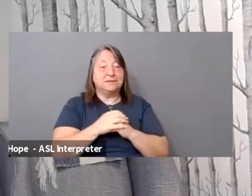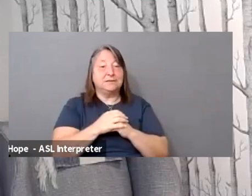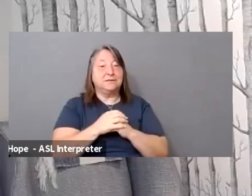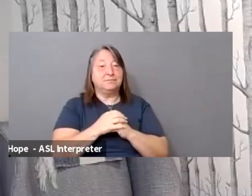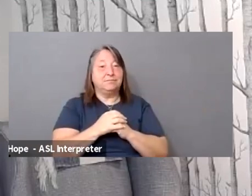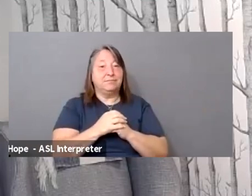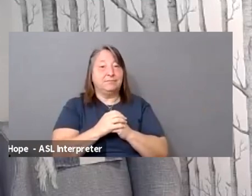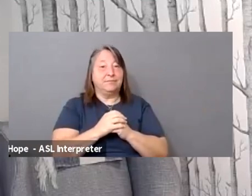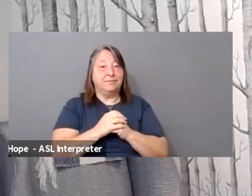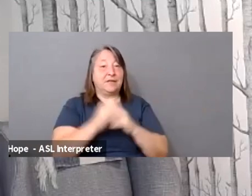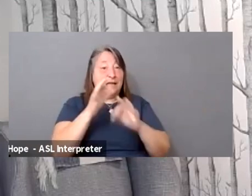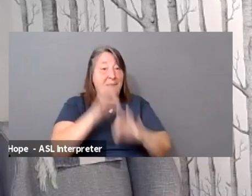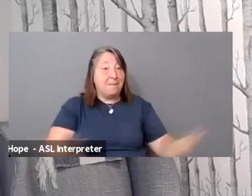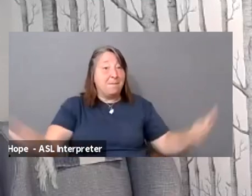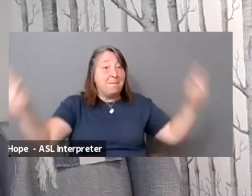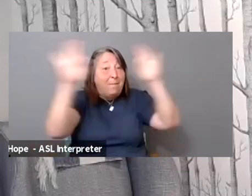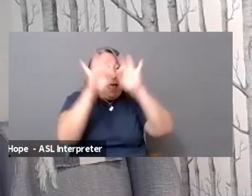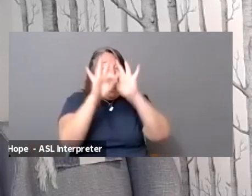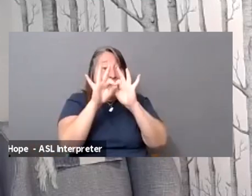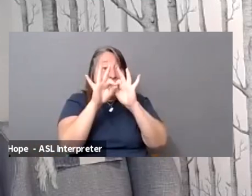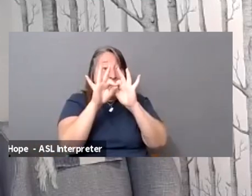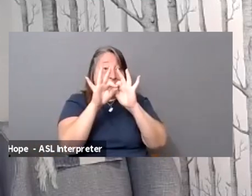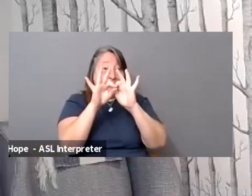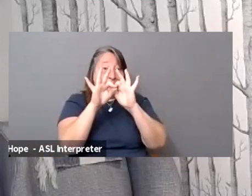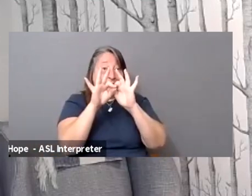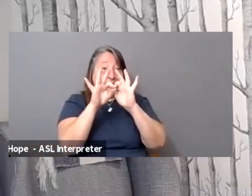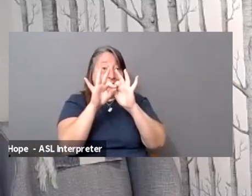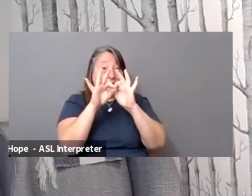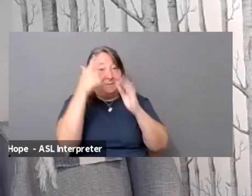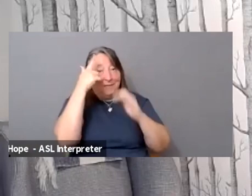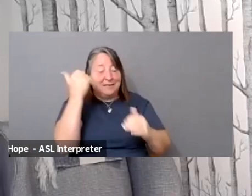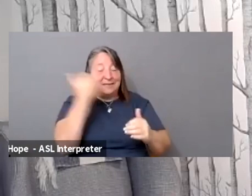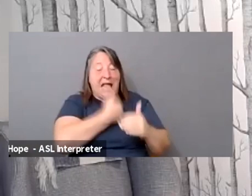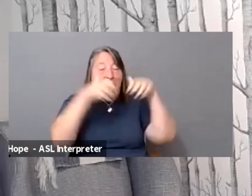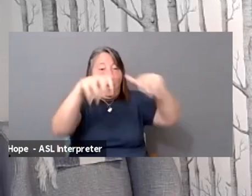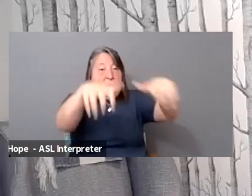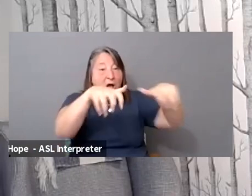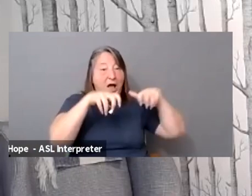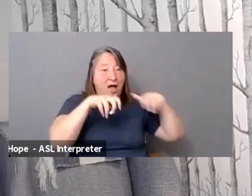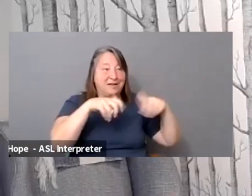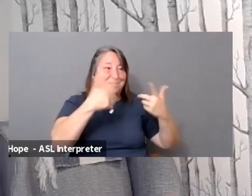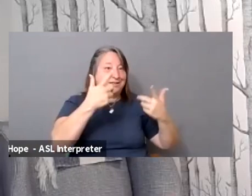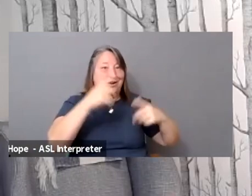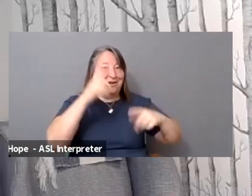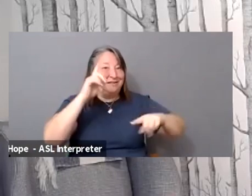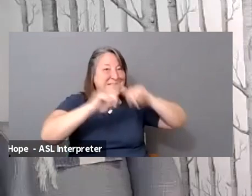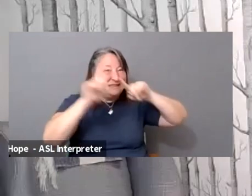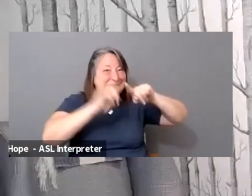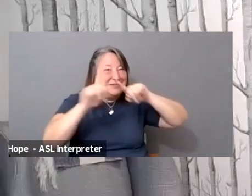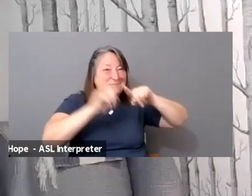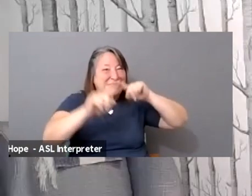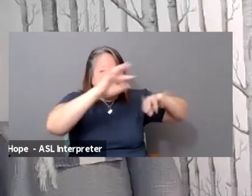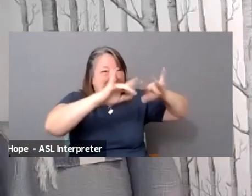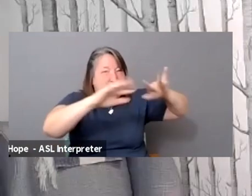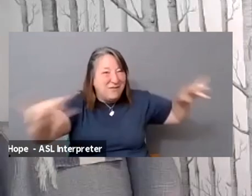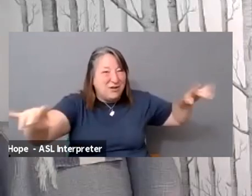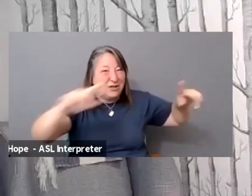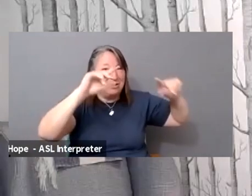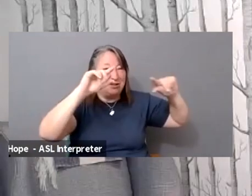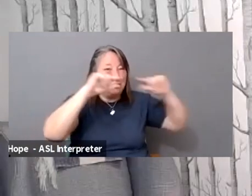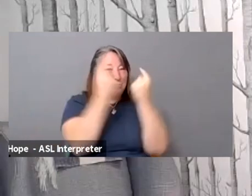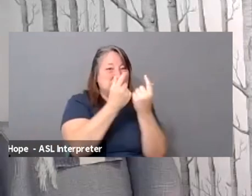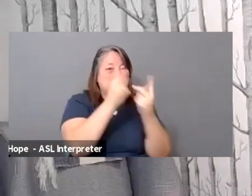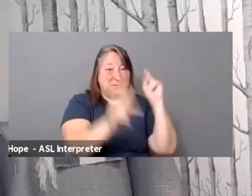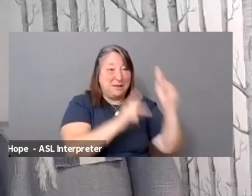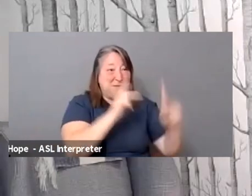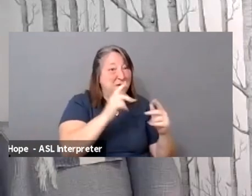because, like all of us, our audiences are made up of very diverse groups, and they all want to see someone that looks like themselves on